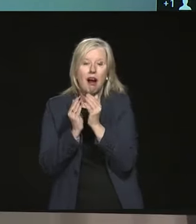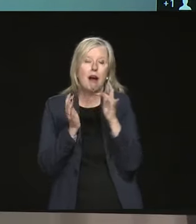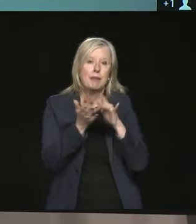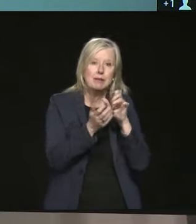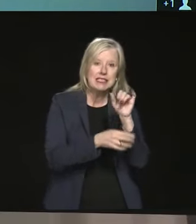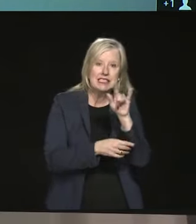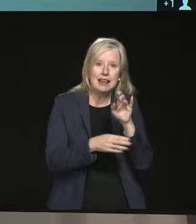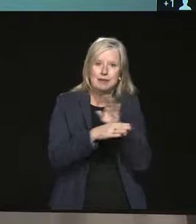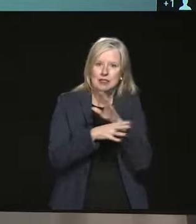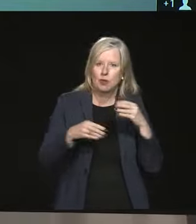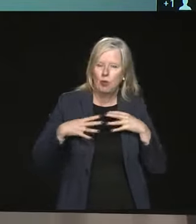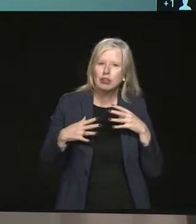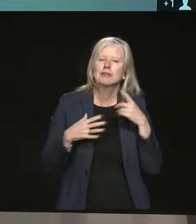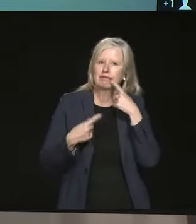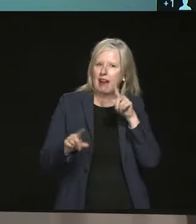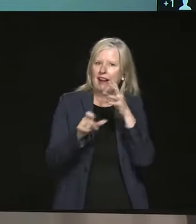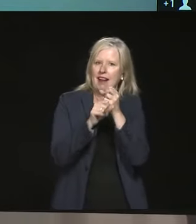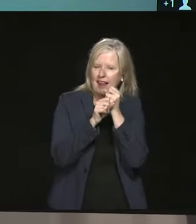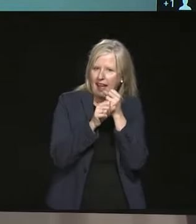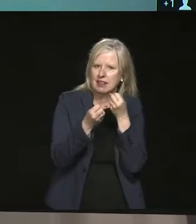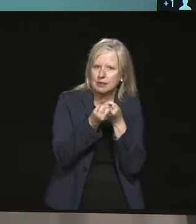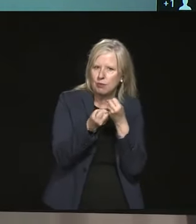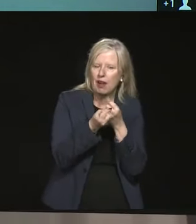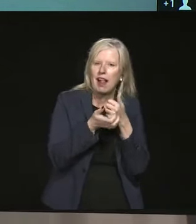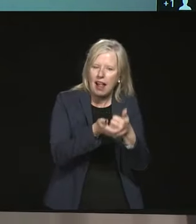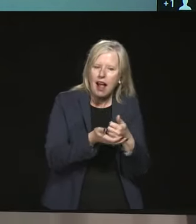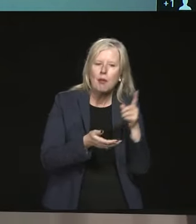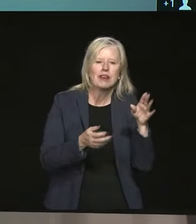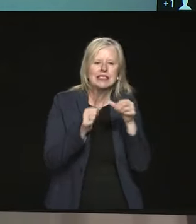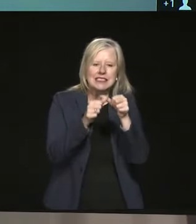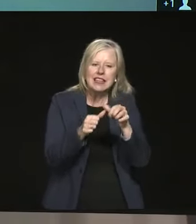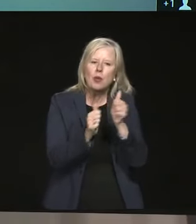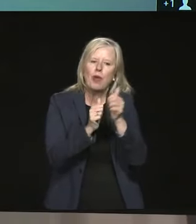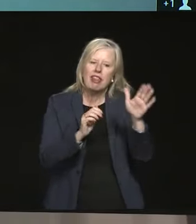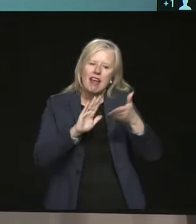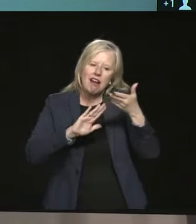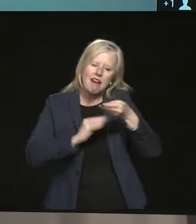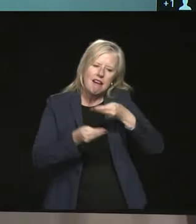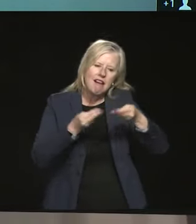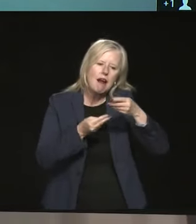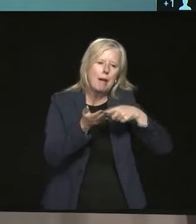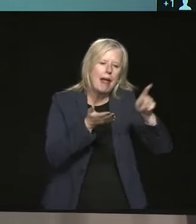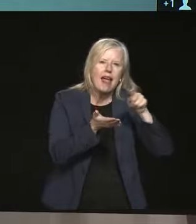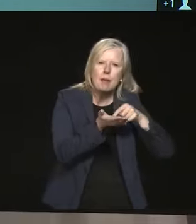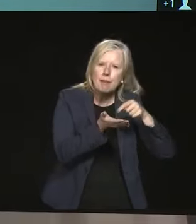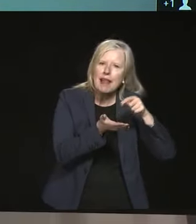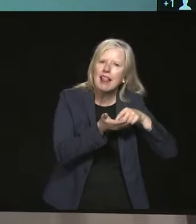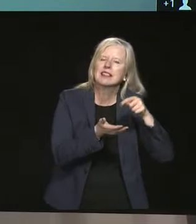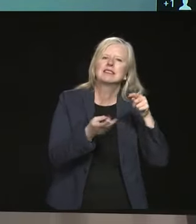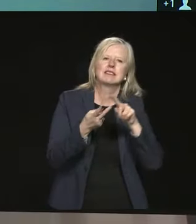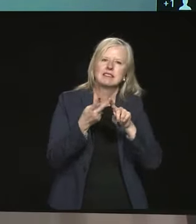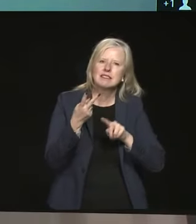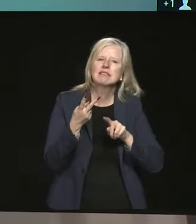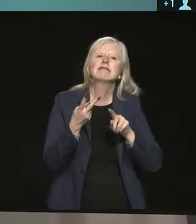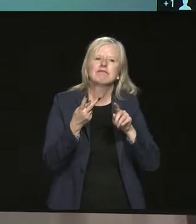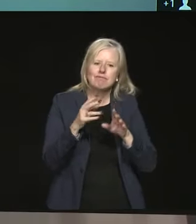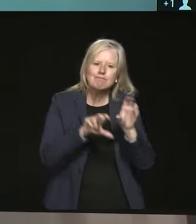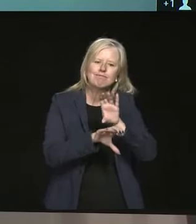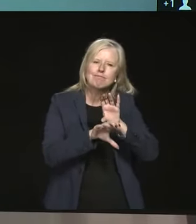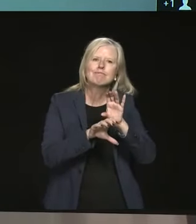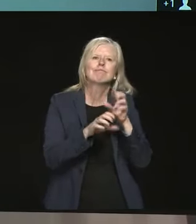to keep up with your operating costs, your utility payments, topping up your employee salaries and